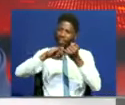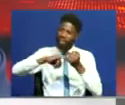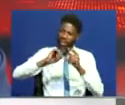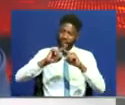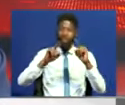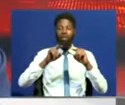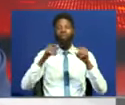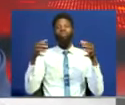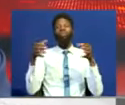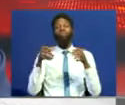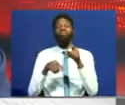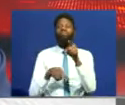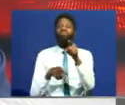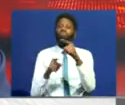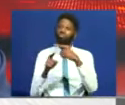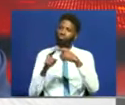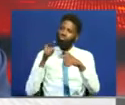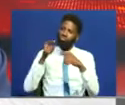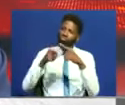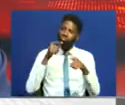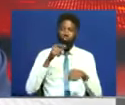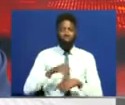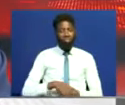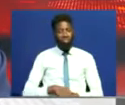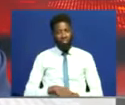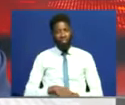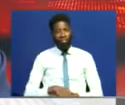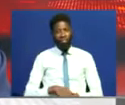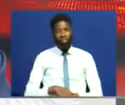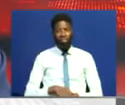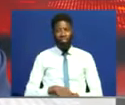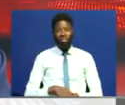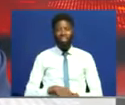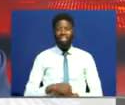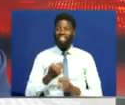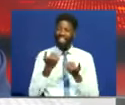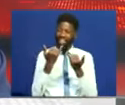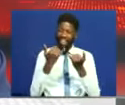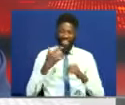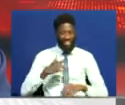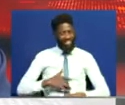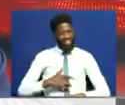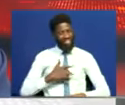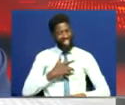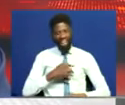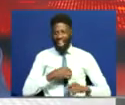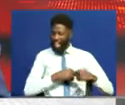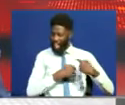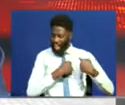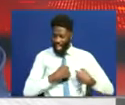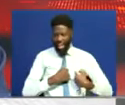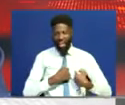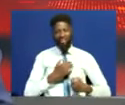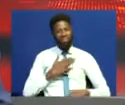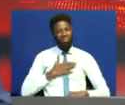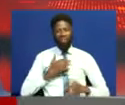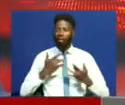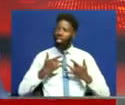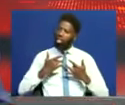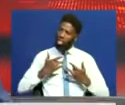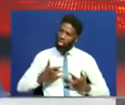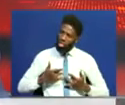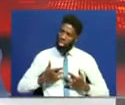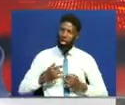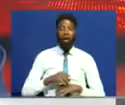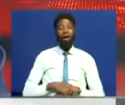Yes. Because other than the two that we are mentioning in some of these Airbnb, yes, we